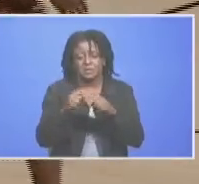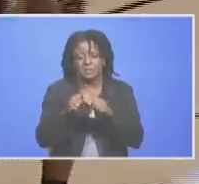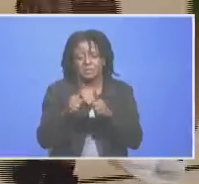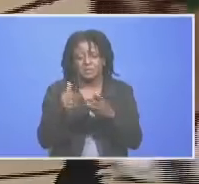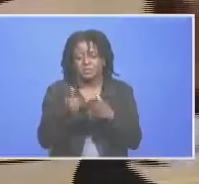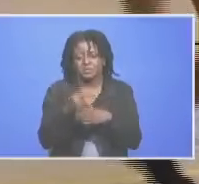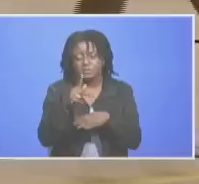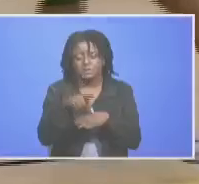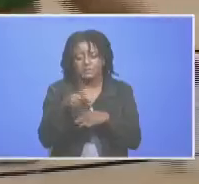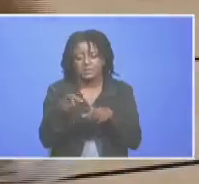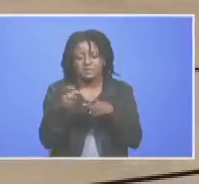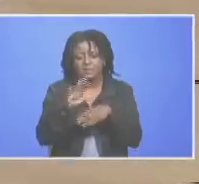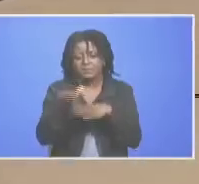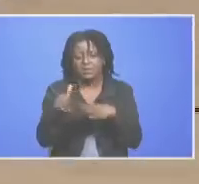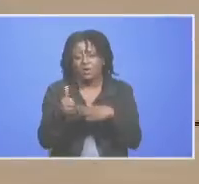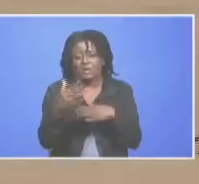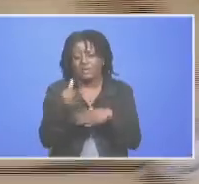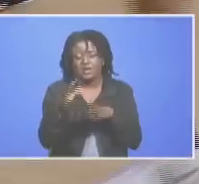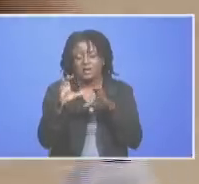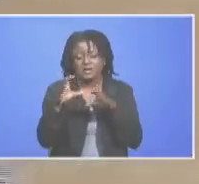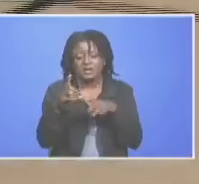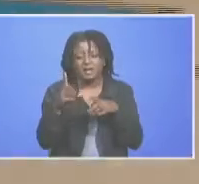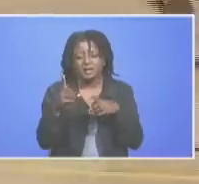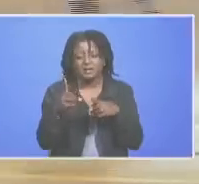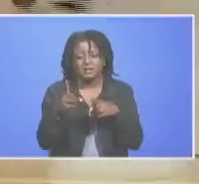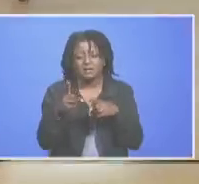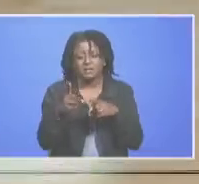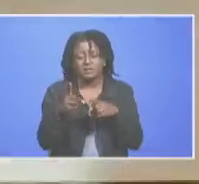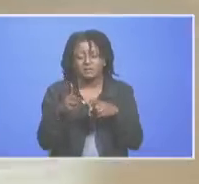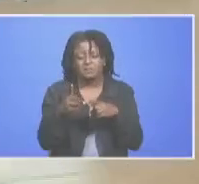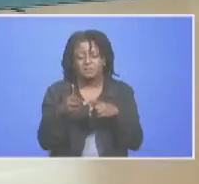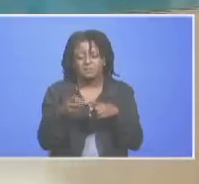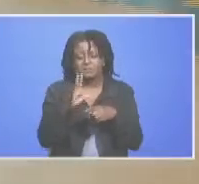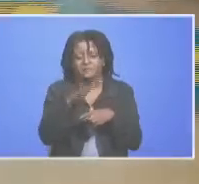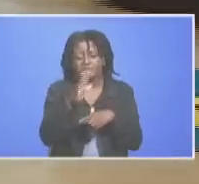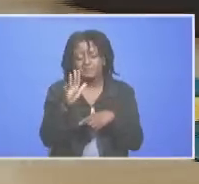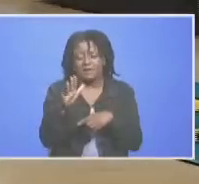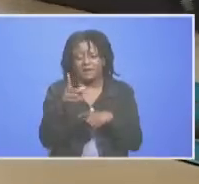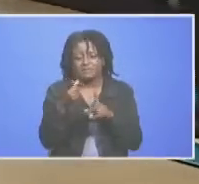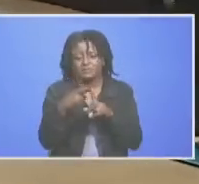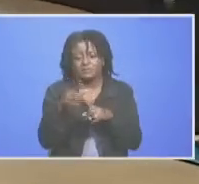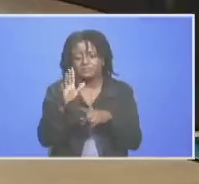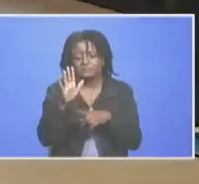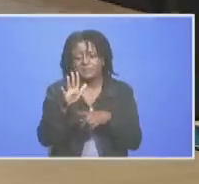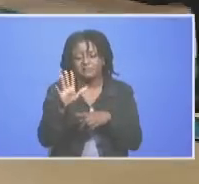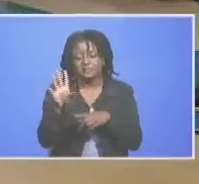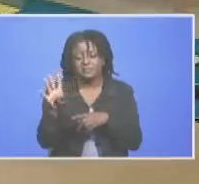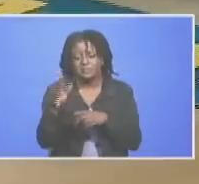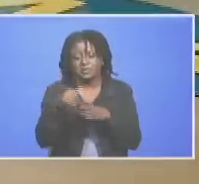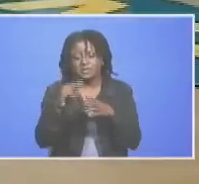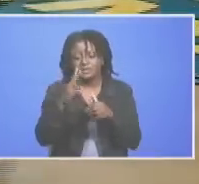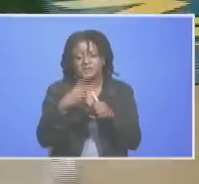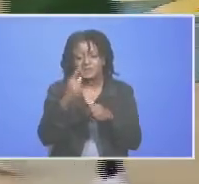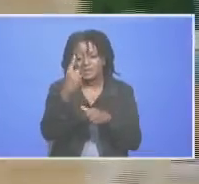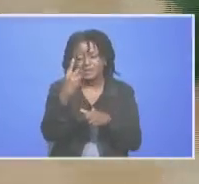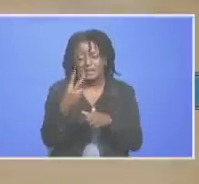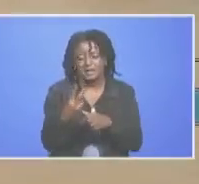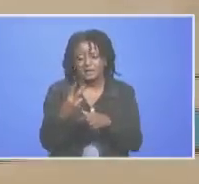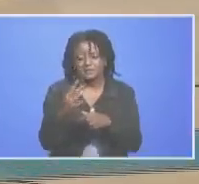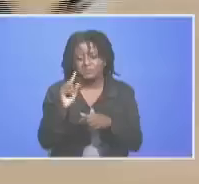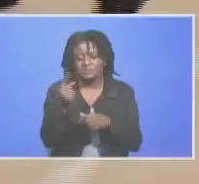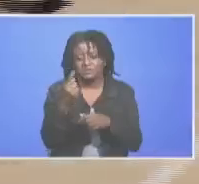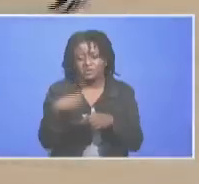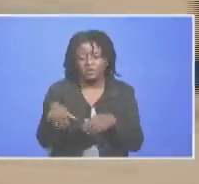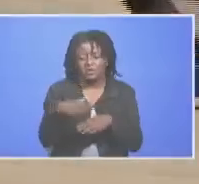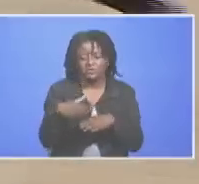handle in the first half, with Marshall leading by the slimmest of margins, 55-54. In the second half, turnovers proved to be costly